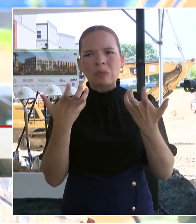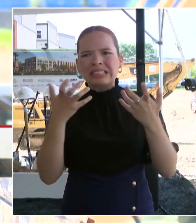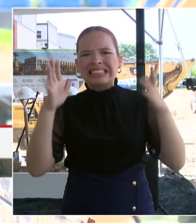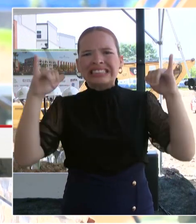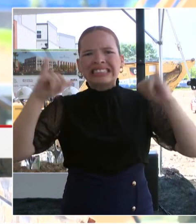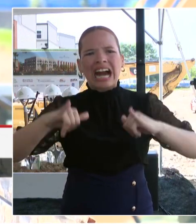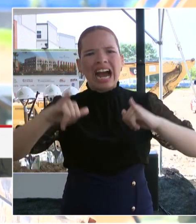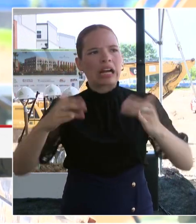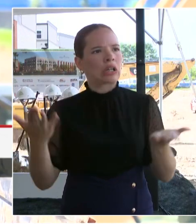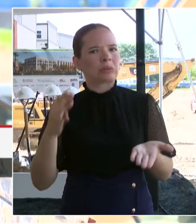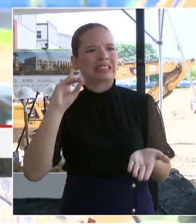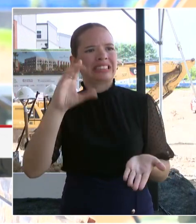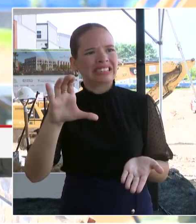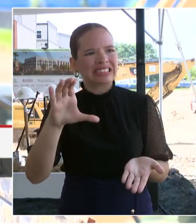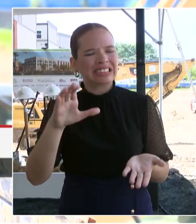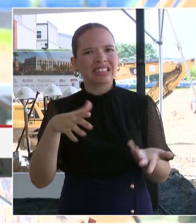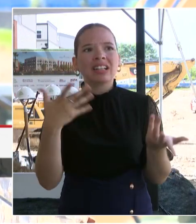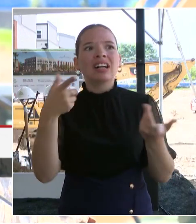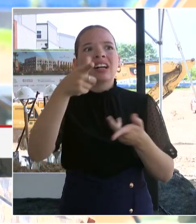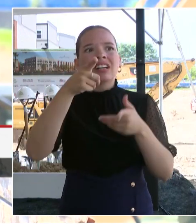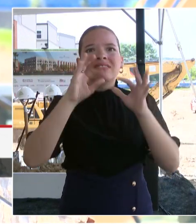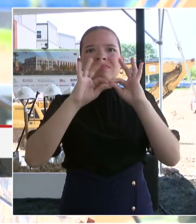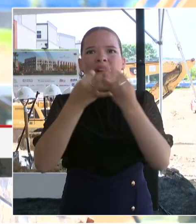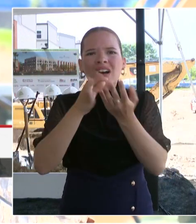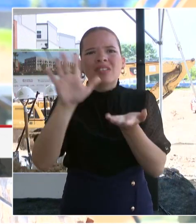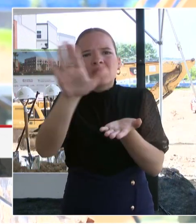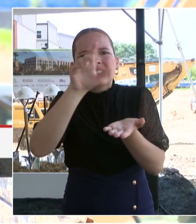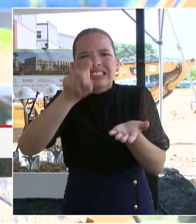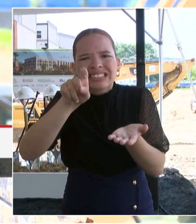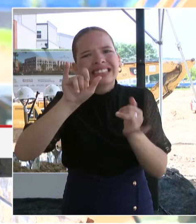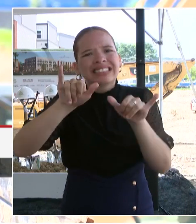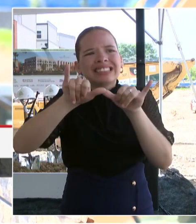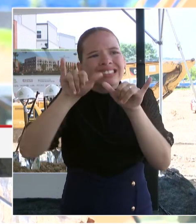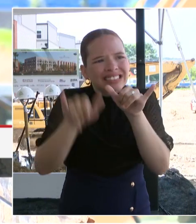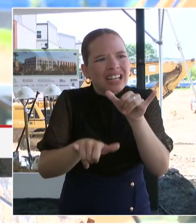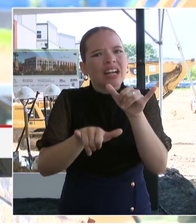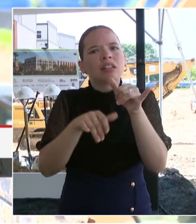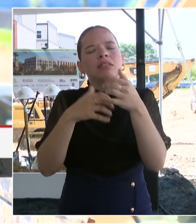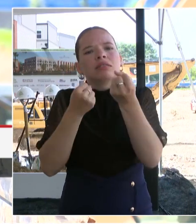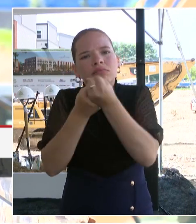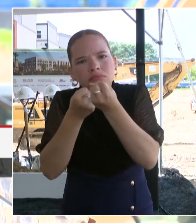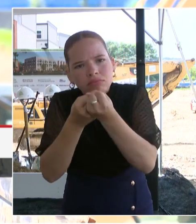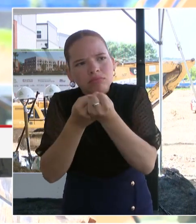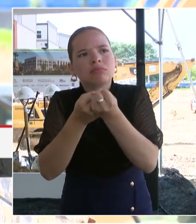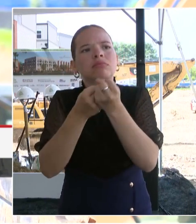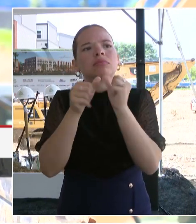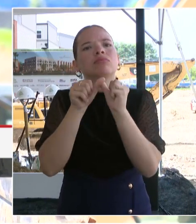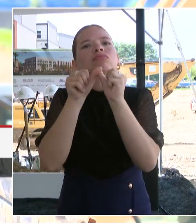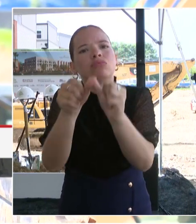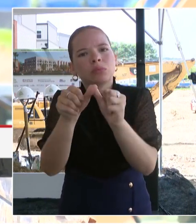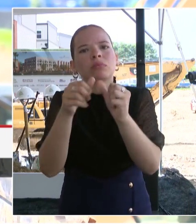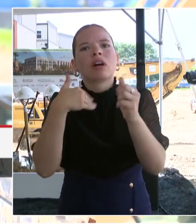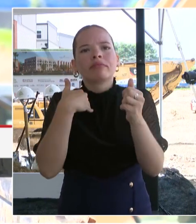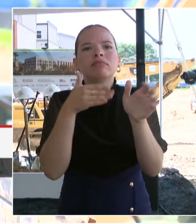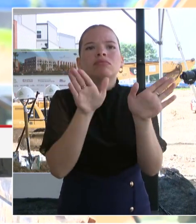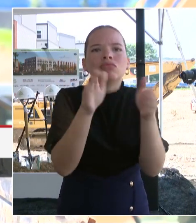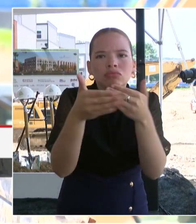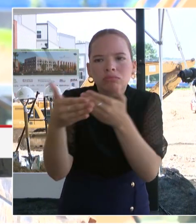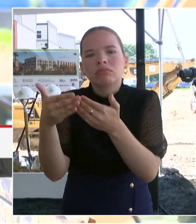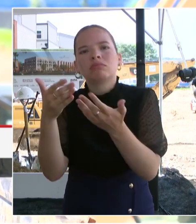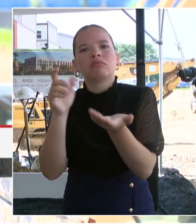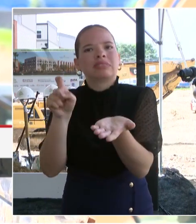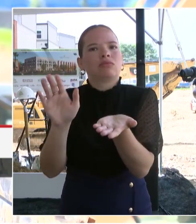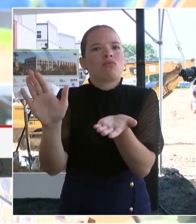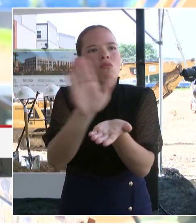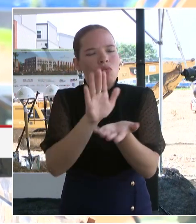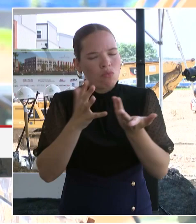them most, that include permanent supportive housing units that end homelessness, that are accessible and include amenities that improve residents' quality